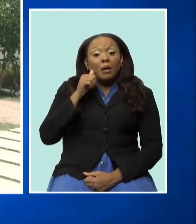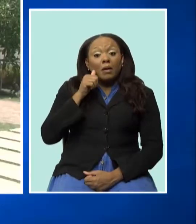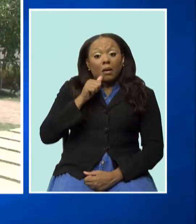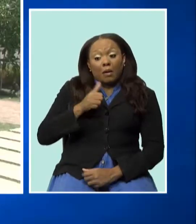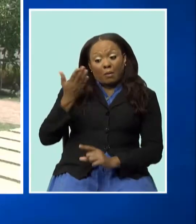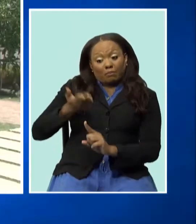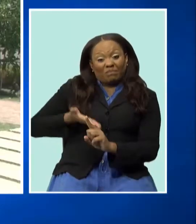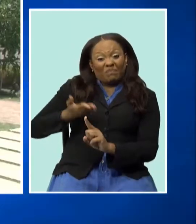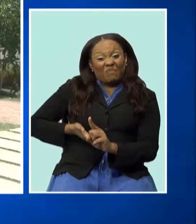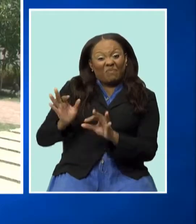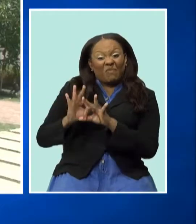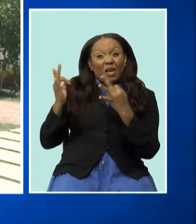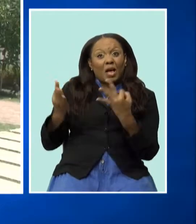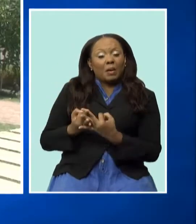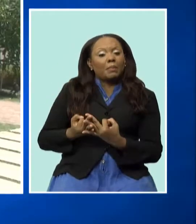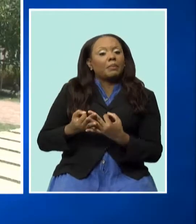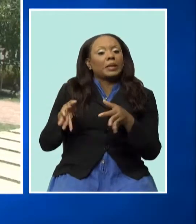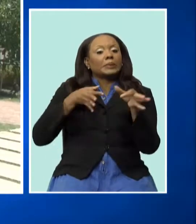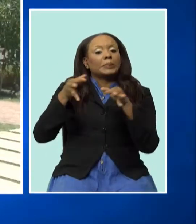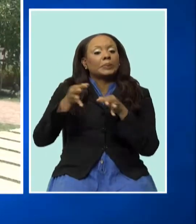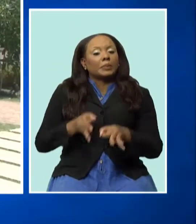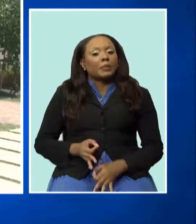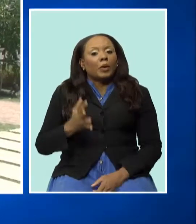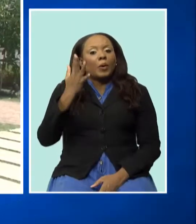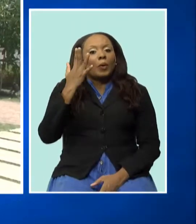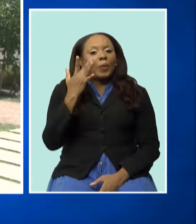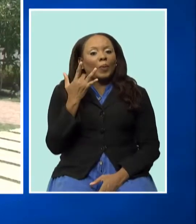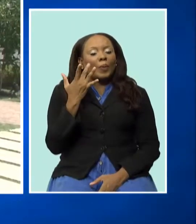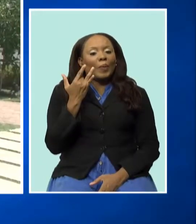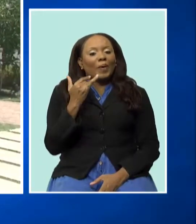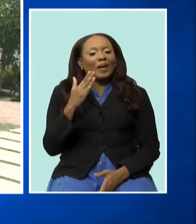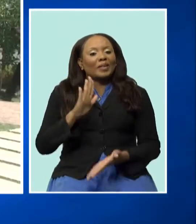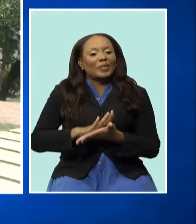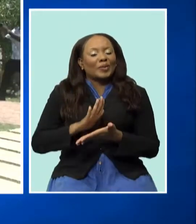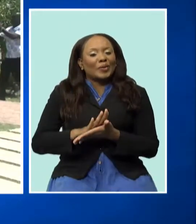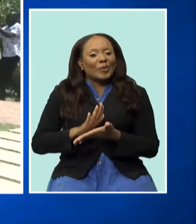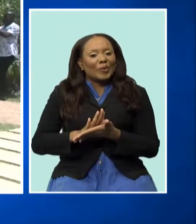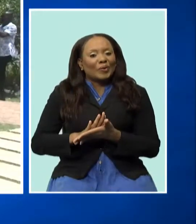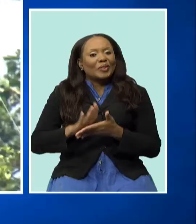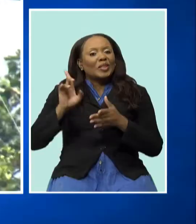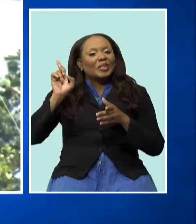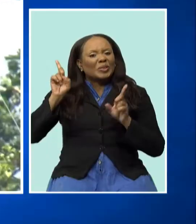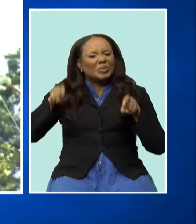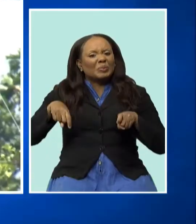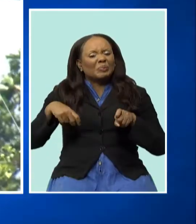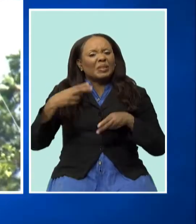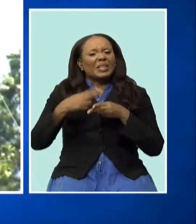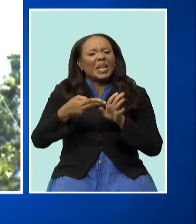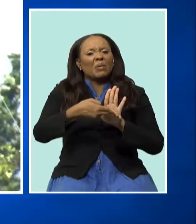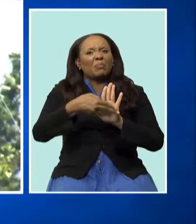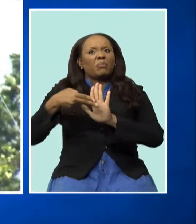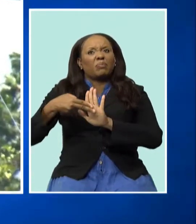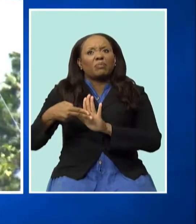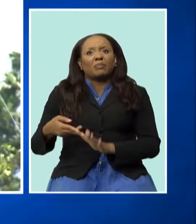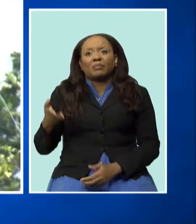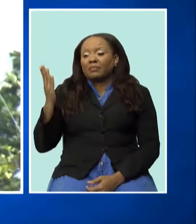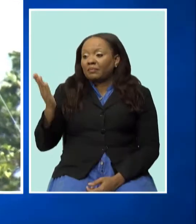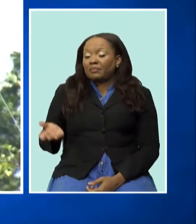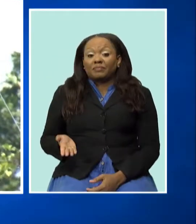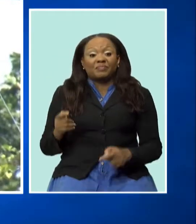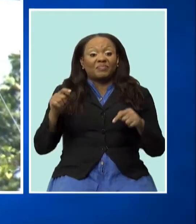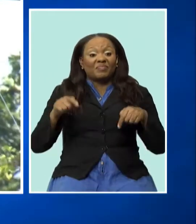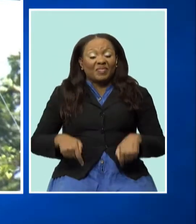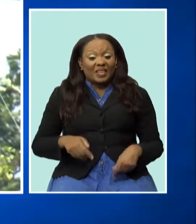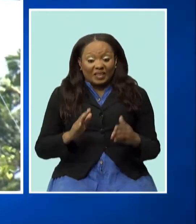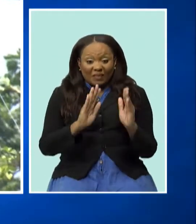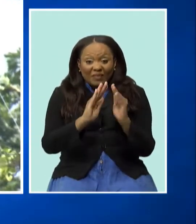Foundation spoke about why she has earned the right for this school to be named after her. This little village gave Shirley